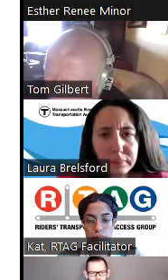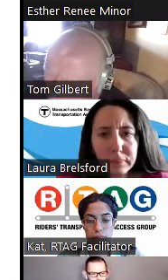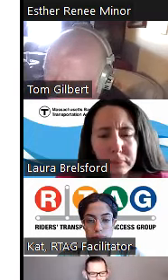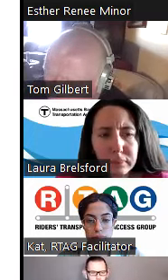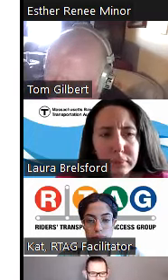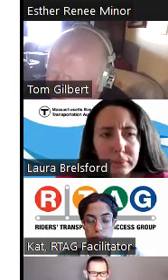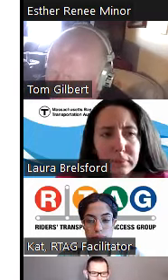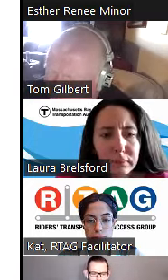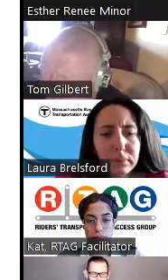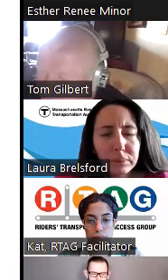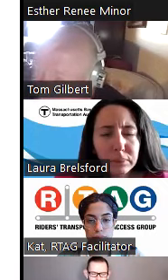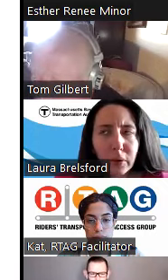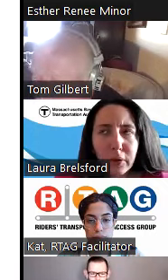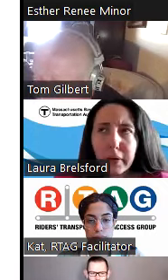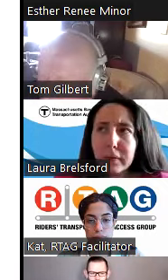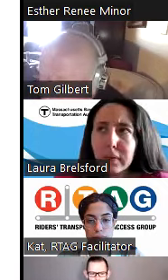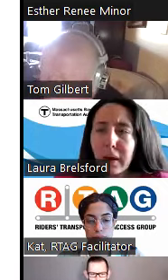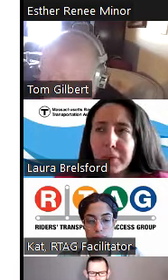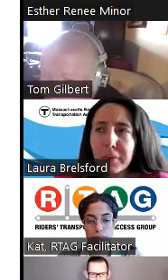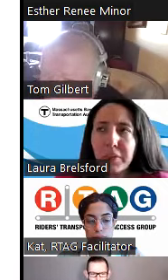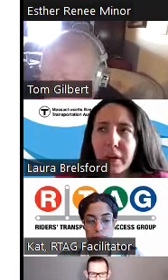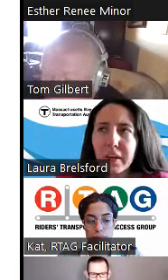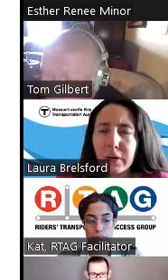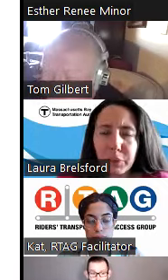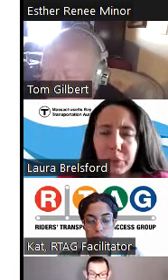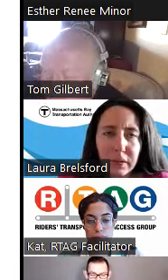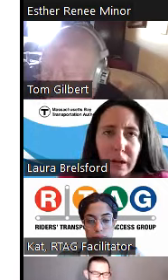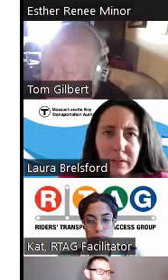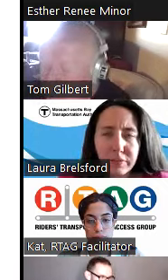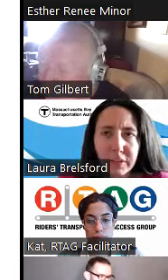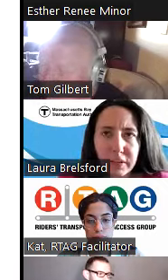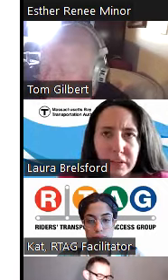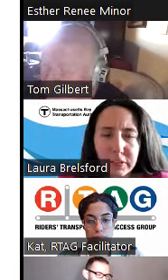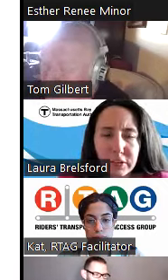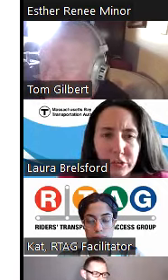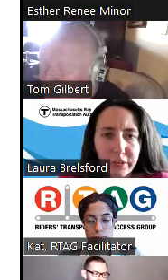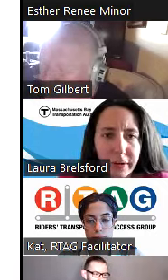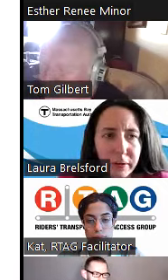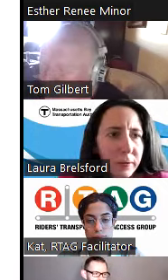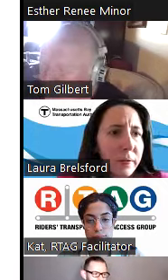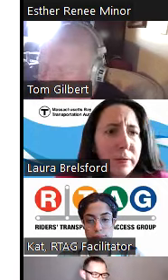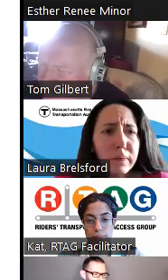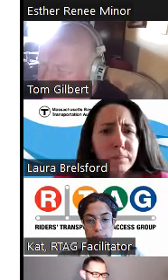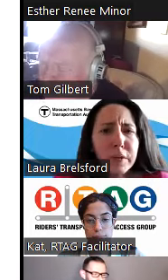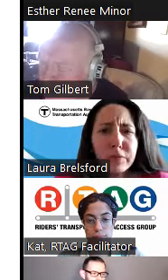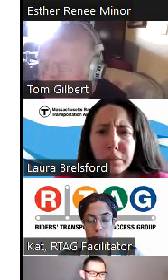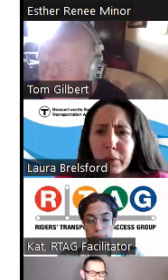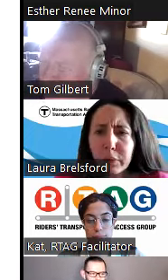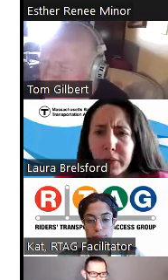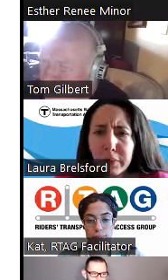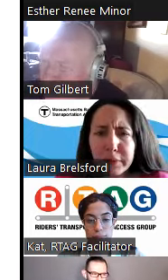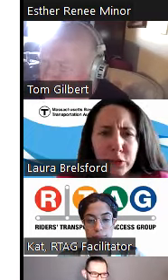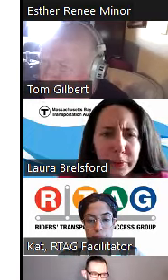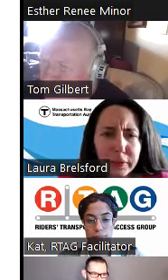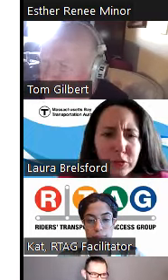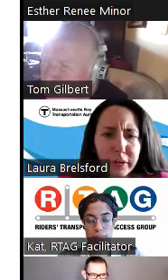put on years ago. All right, Tom, thank you for that. Yeah, I definitely share that feedback with